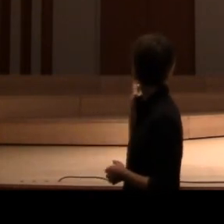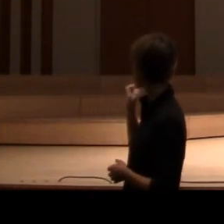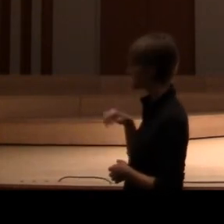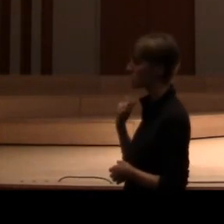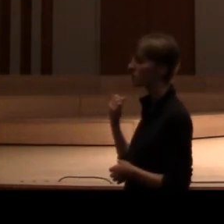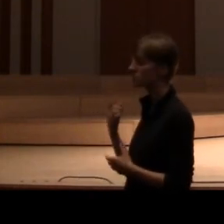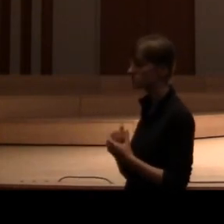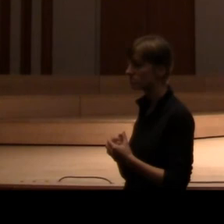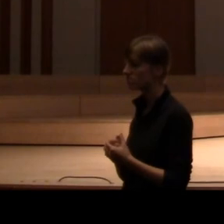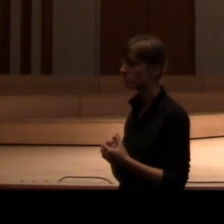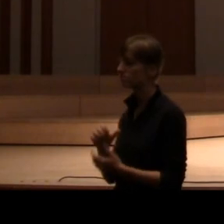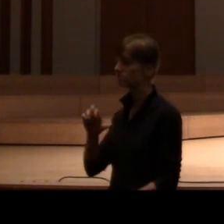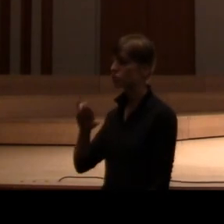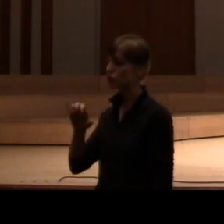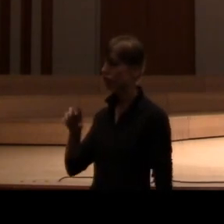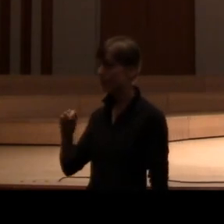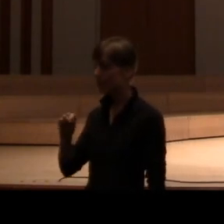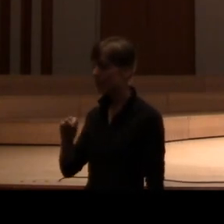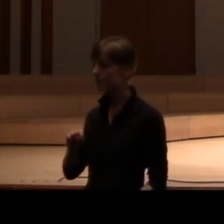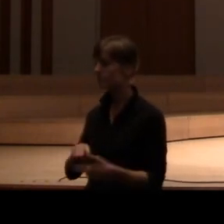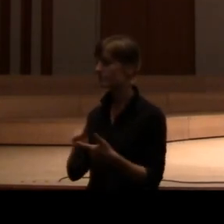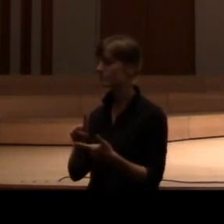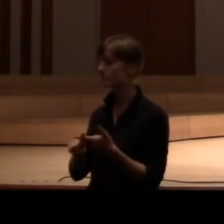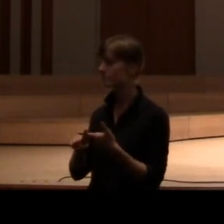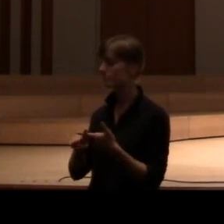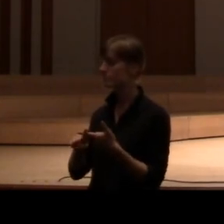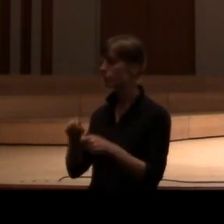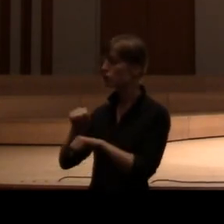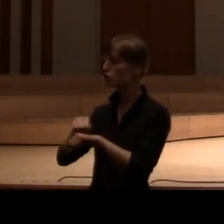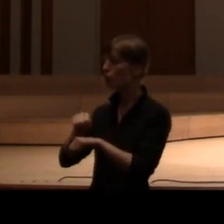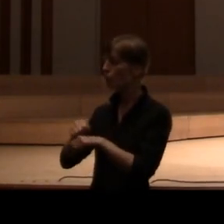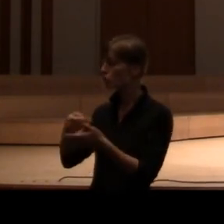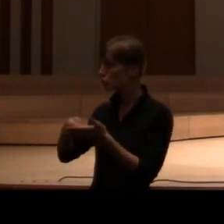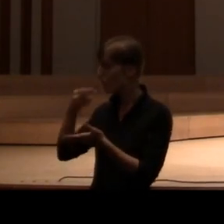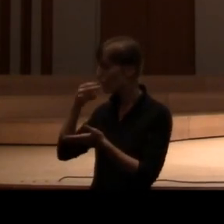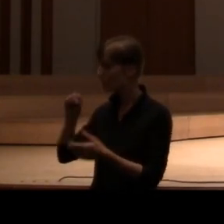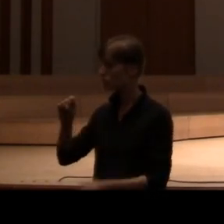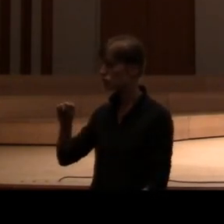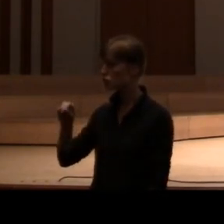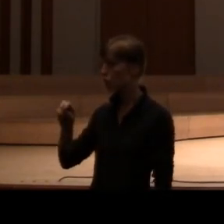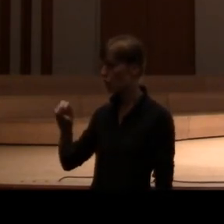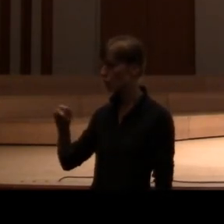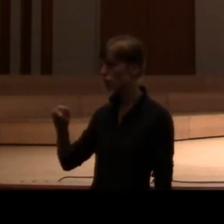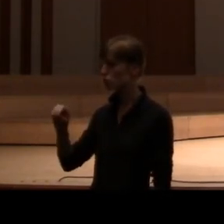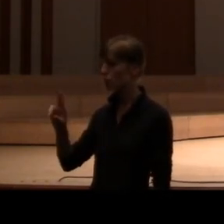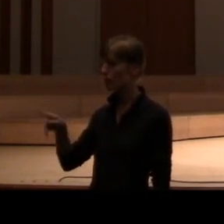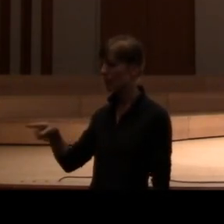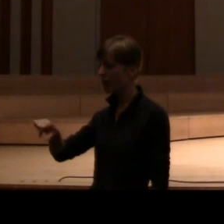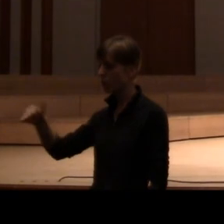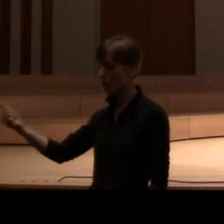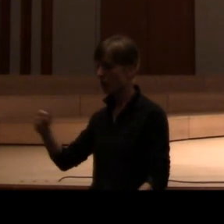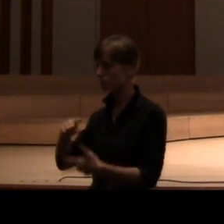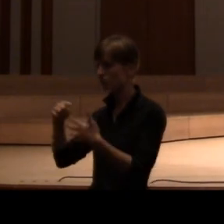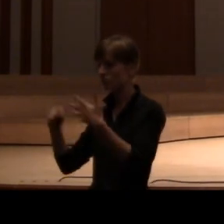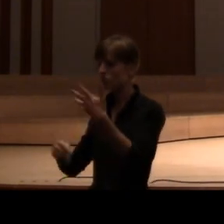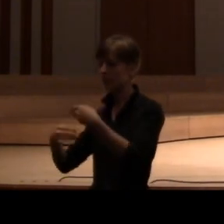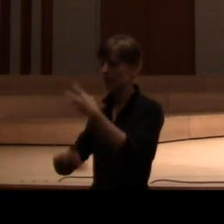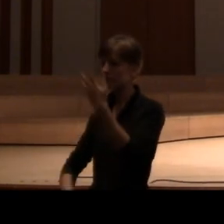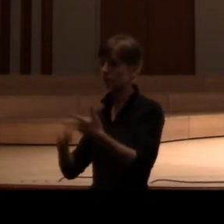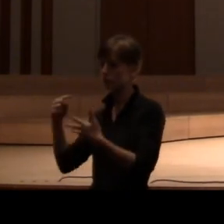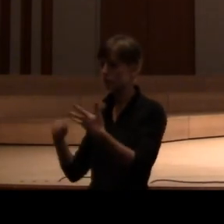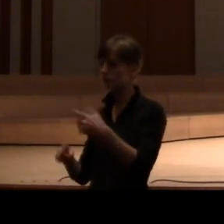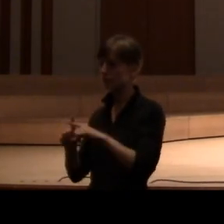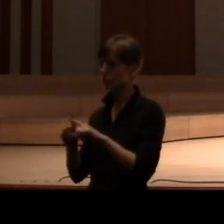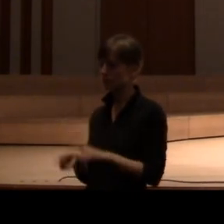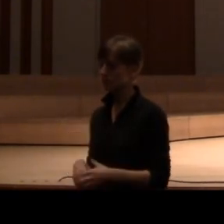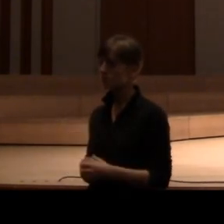to Cricut, Cicada, Stone Soup, all the magazines which accept student writing. I think that this brings to mind another important thing, which is when